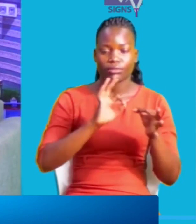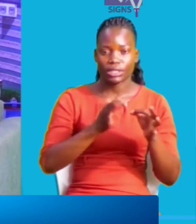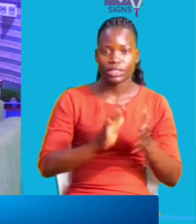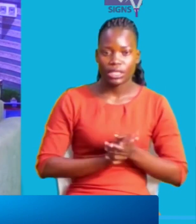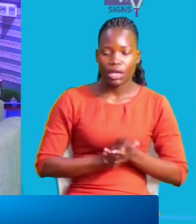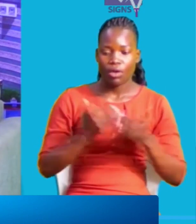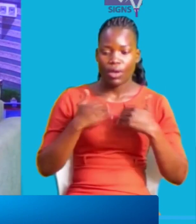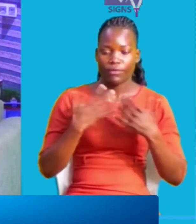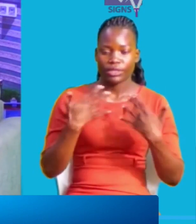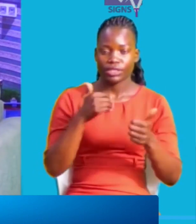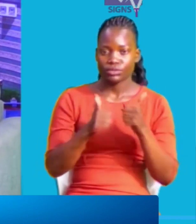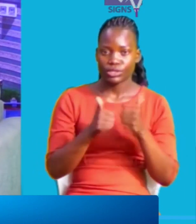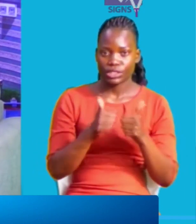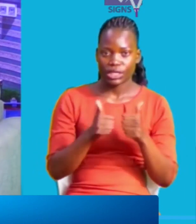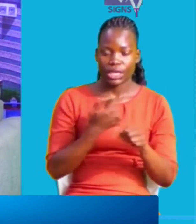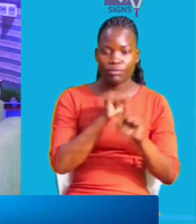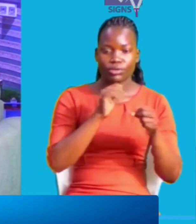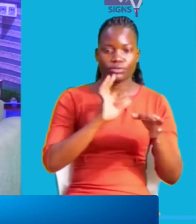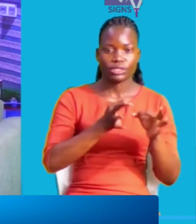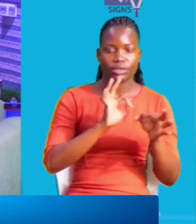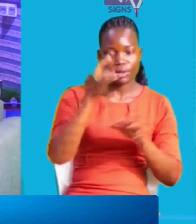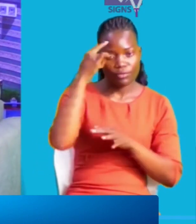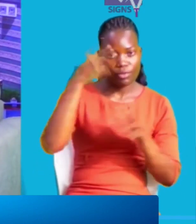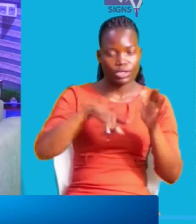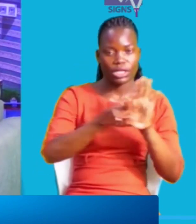there are some of the things they cannot interpret for the law.